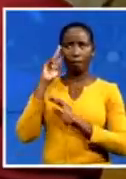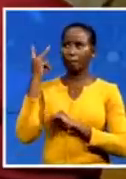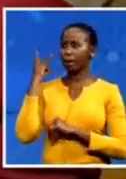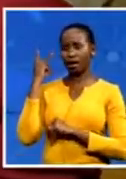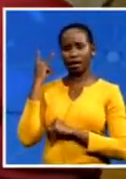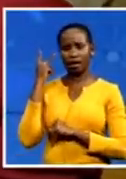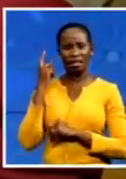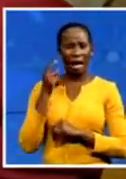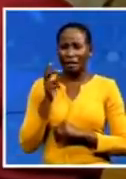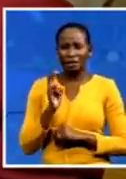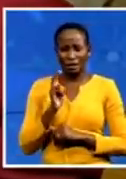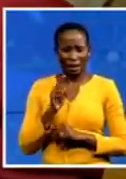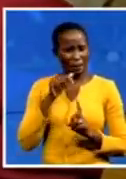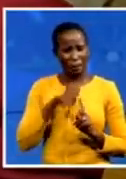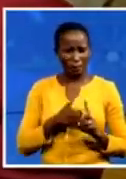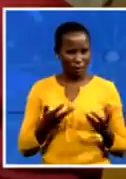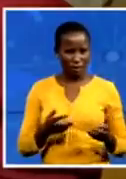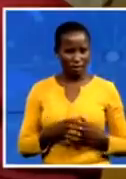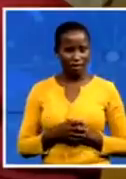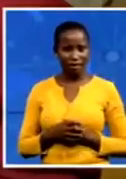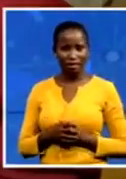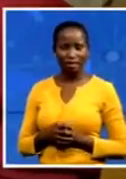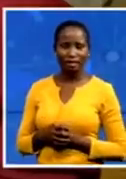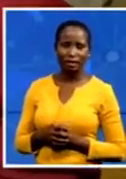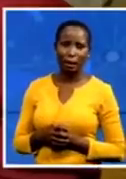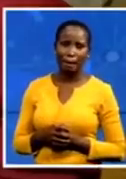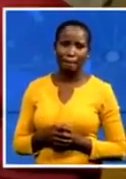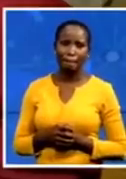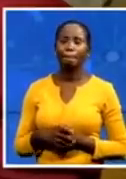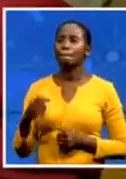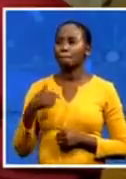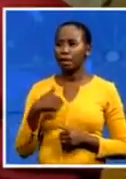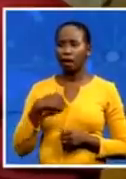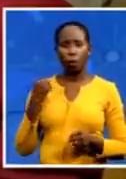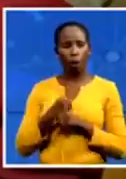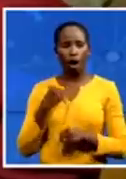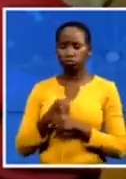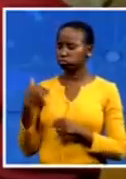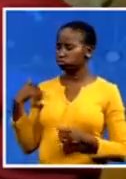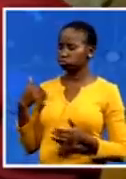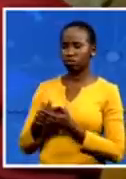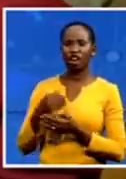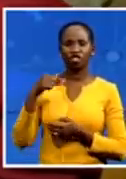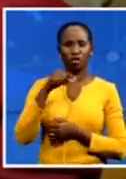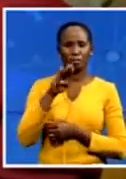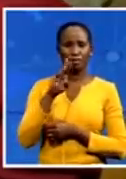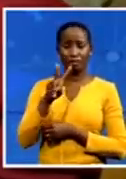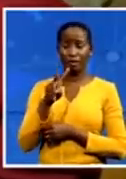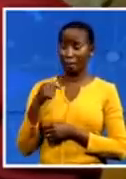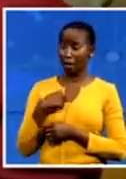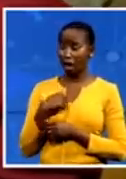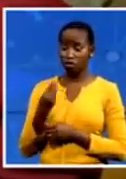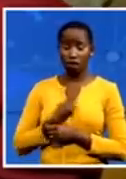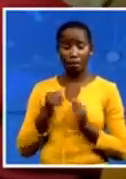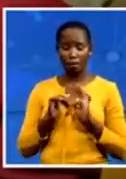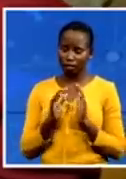it's hard to talk about your own legacy, but I'm very proud of the work that I've done of grooming and mentoring other young leaders, stuff that I didn't always have.